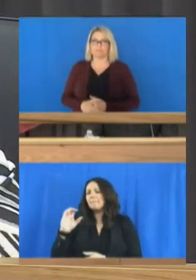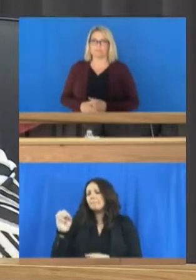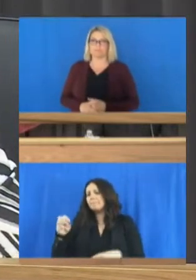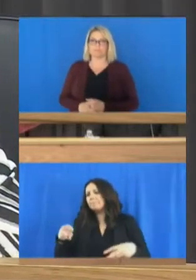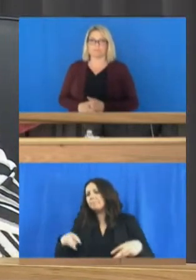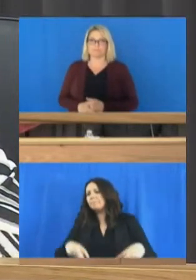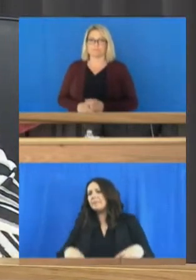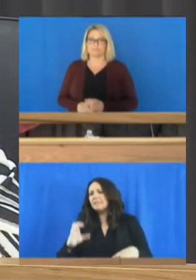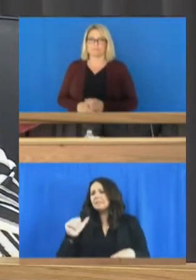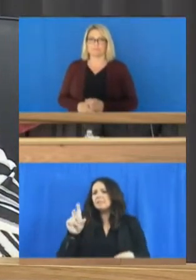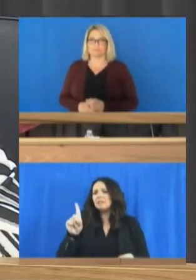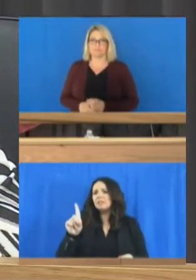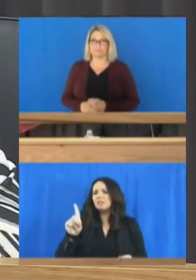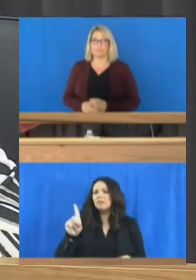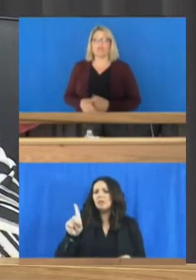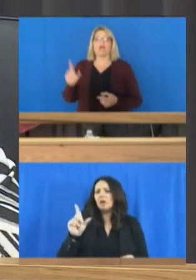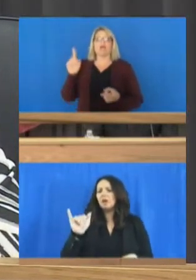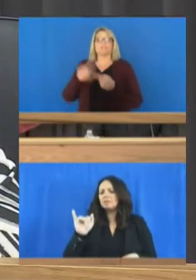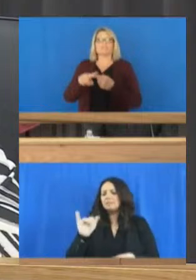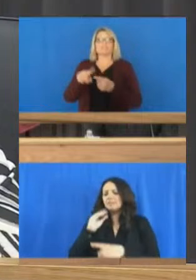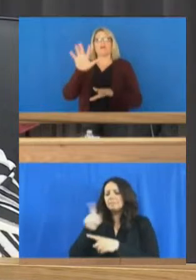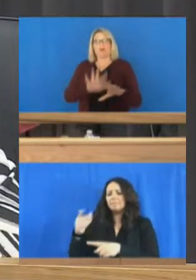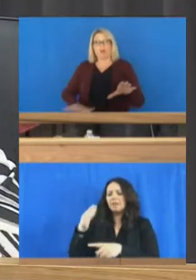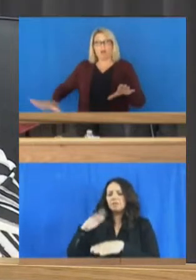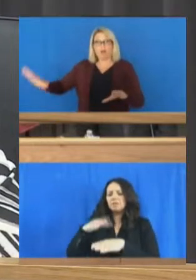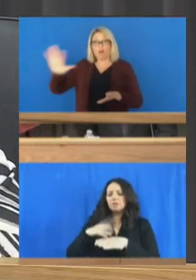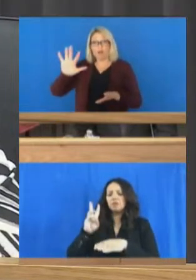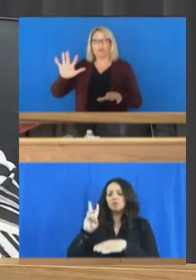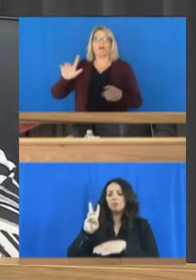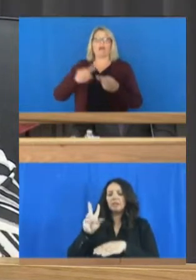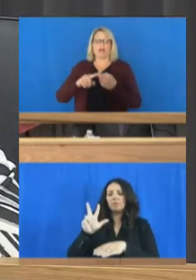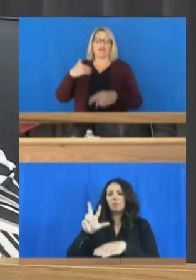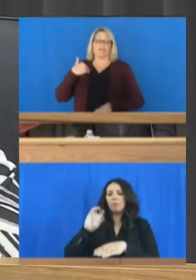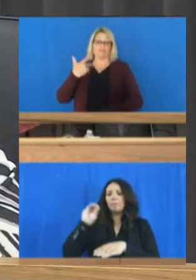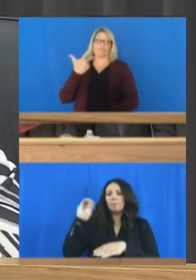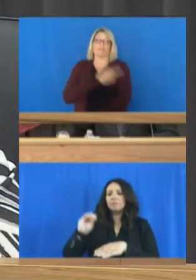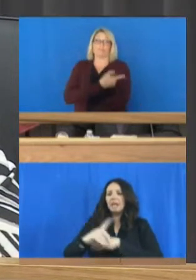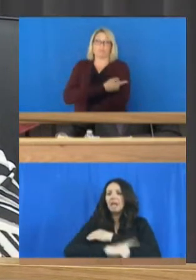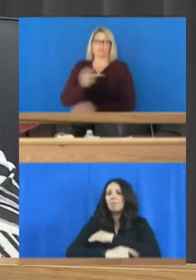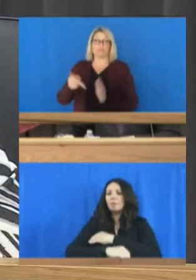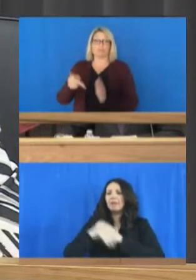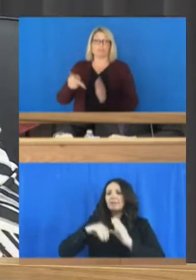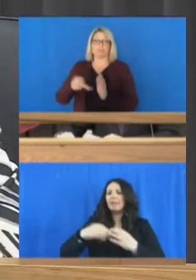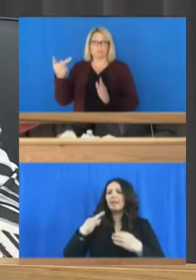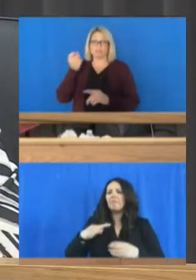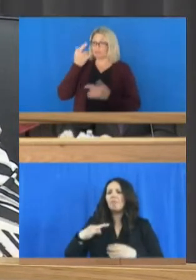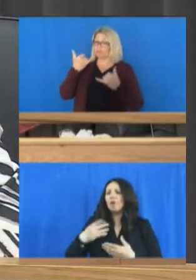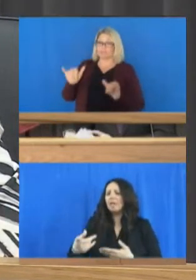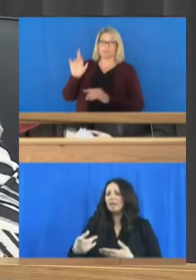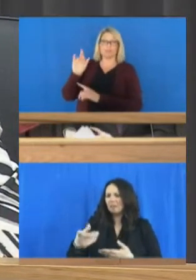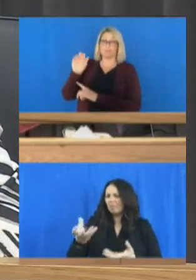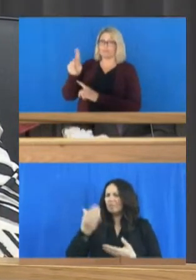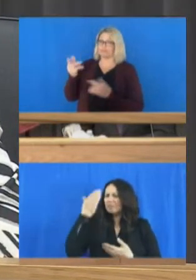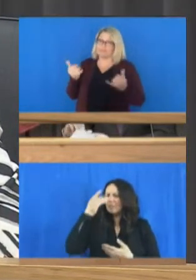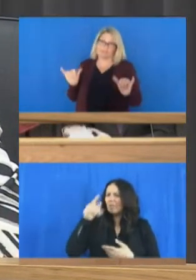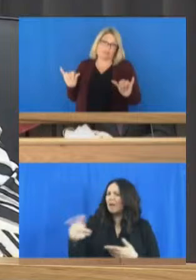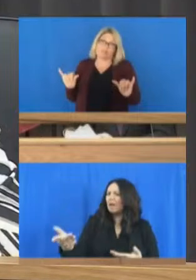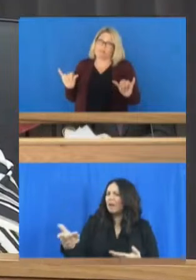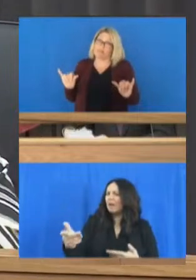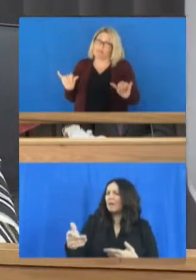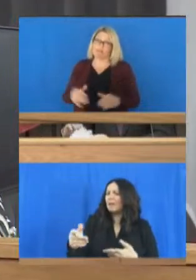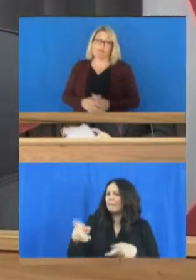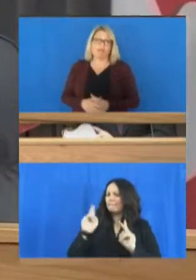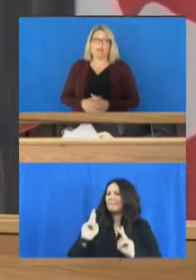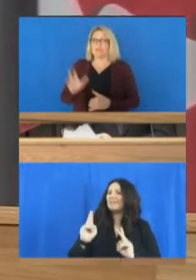done, and including making sure that people are being screened and making sure that they get tested if they have